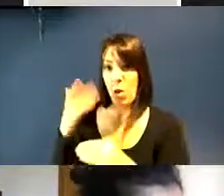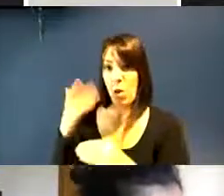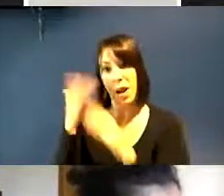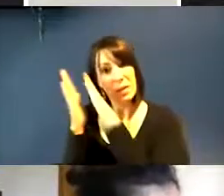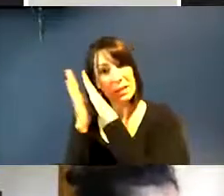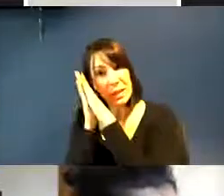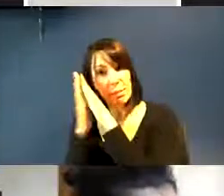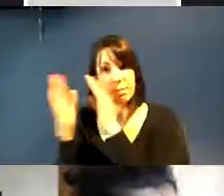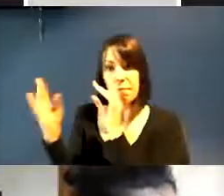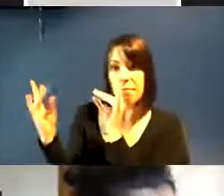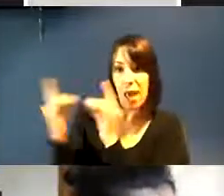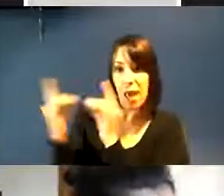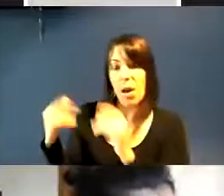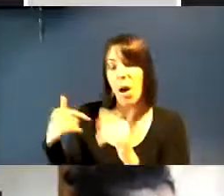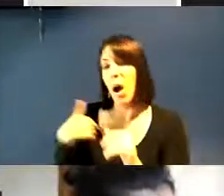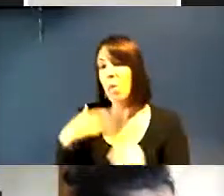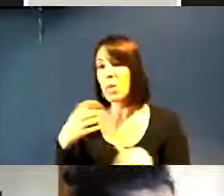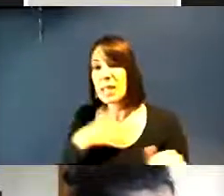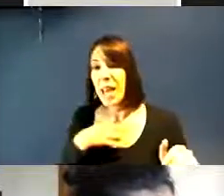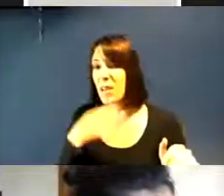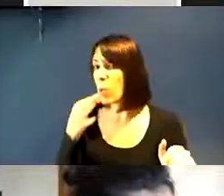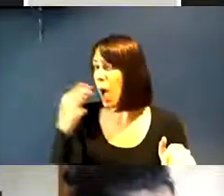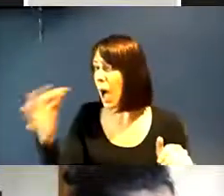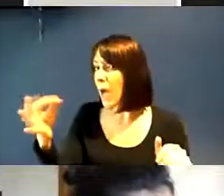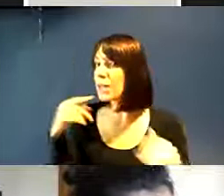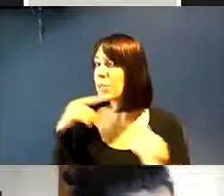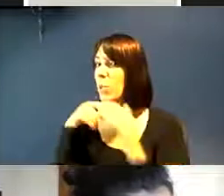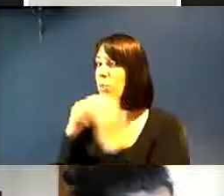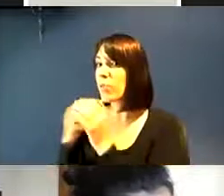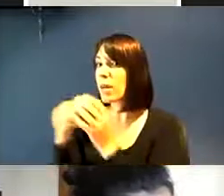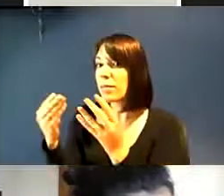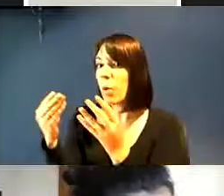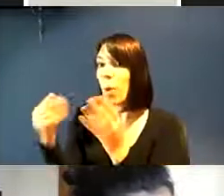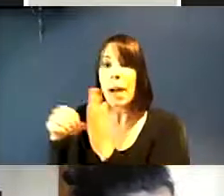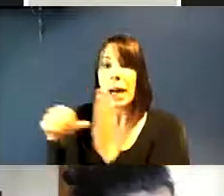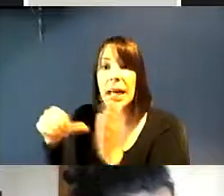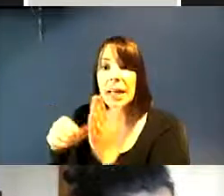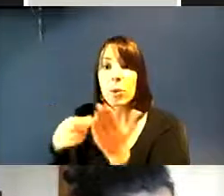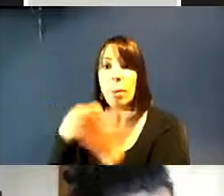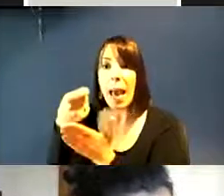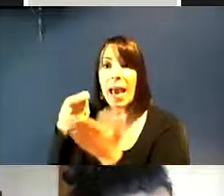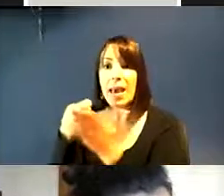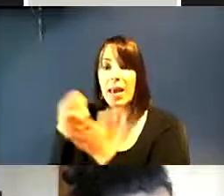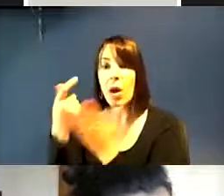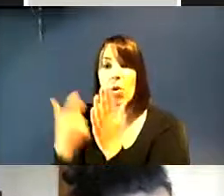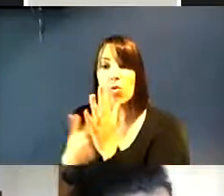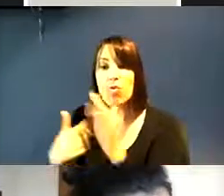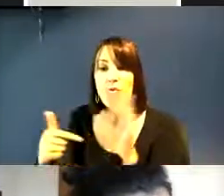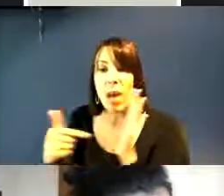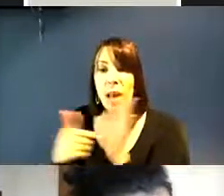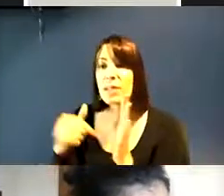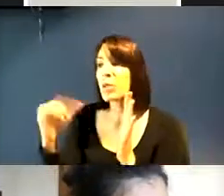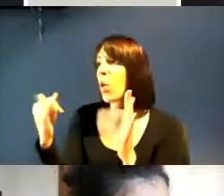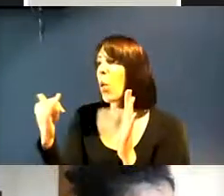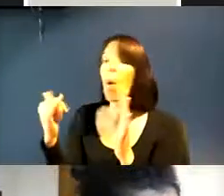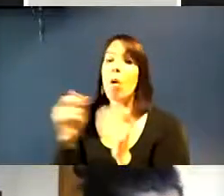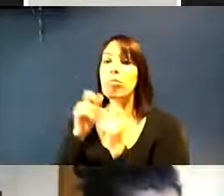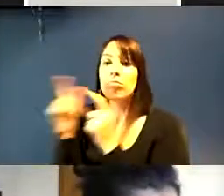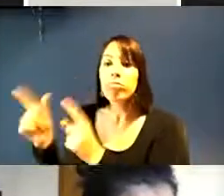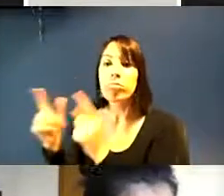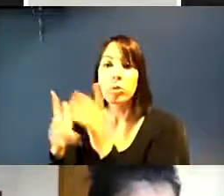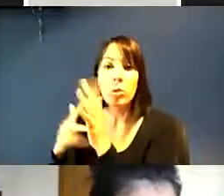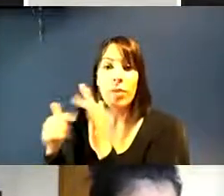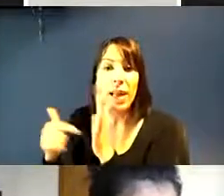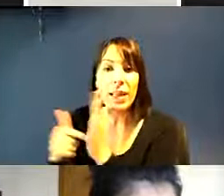about asking for things like money to pay rent or groceries, to take my pet to the vet. All of these